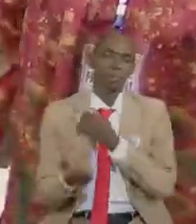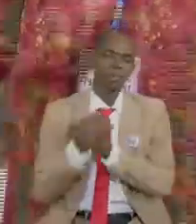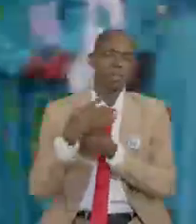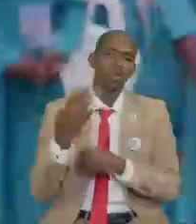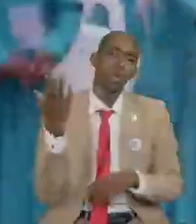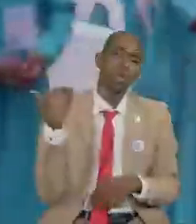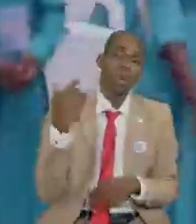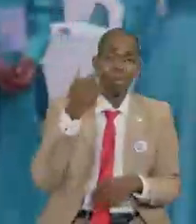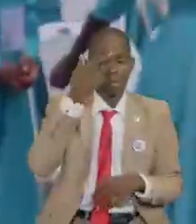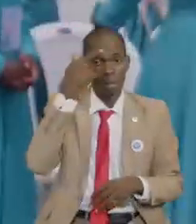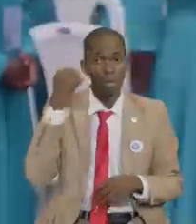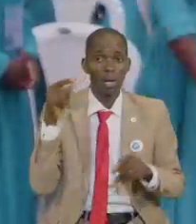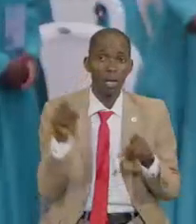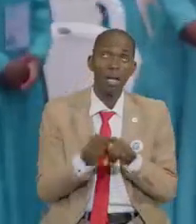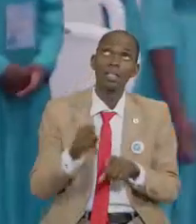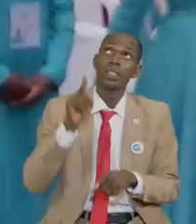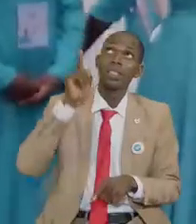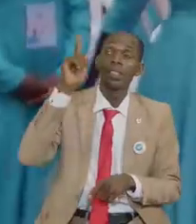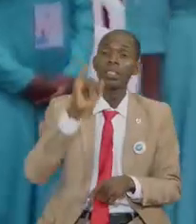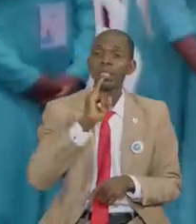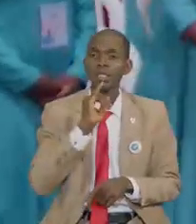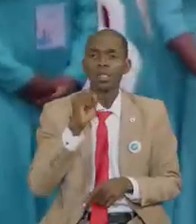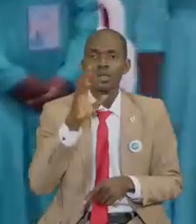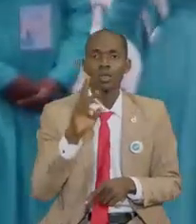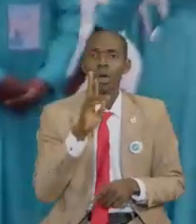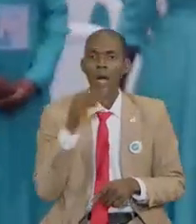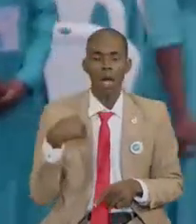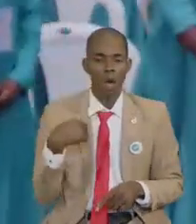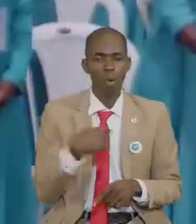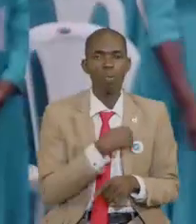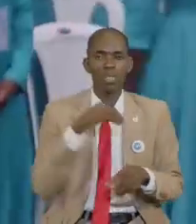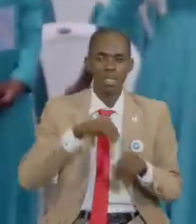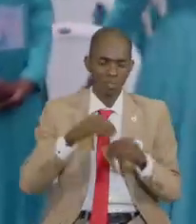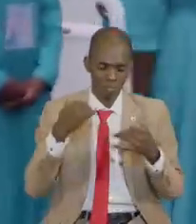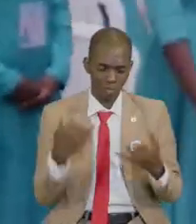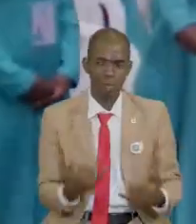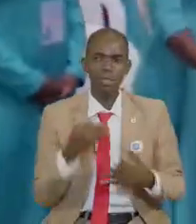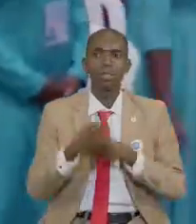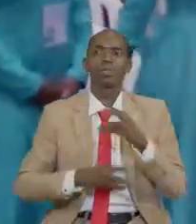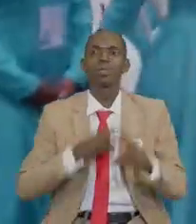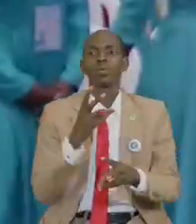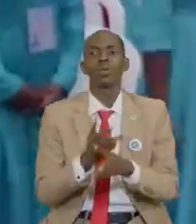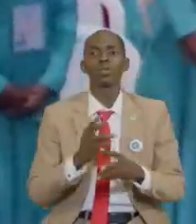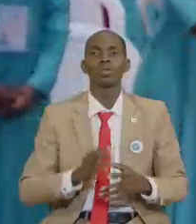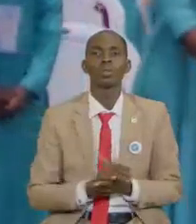as he is, so are we in this present world.